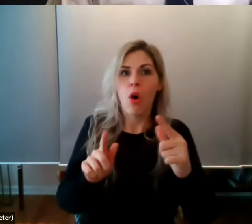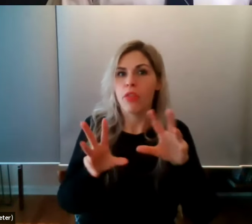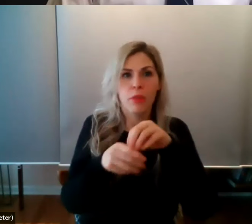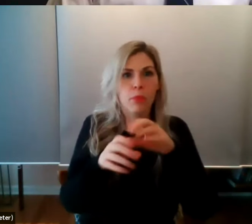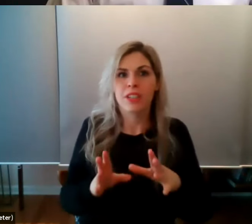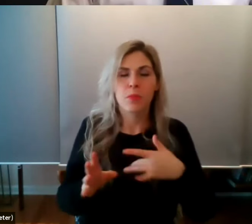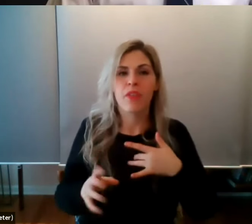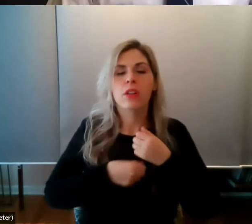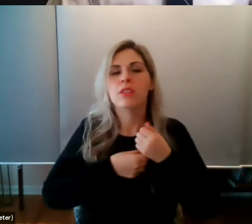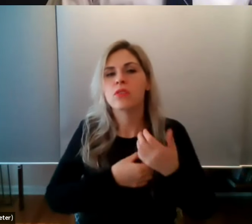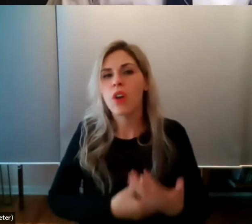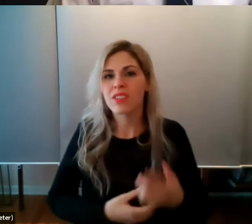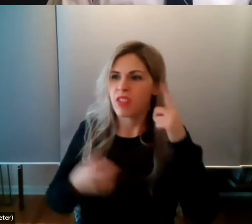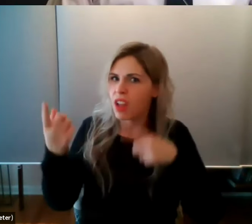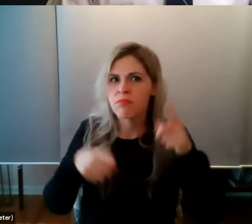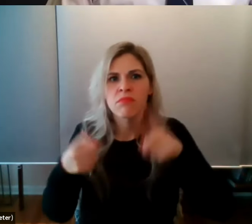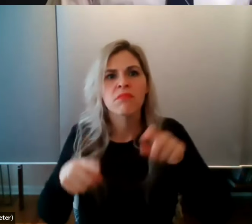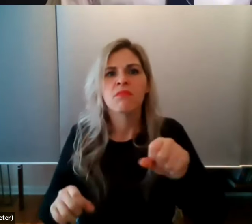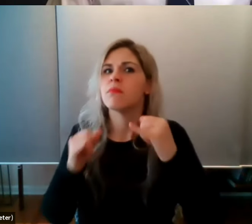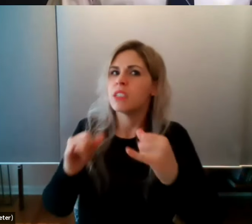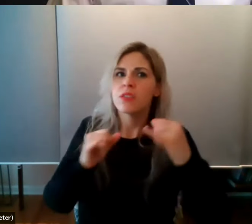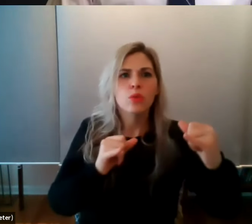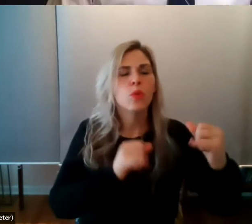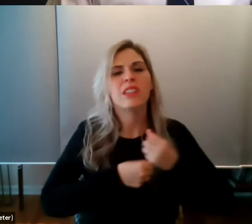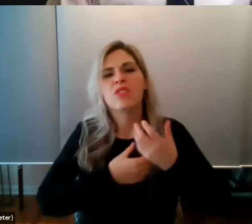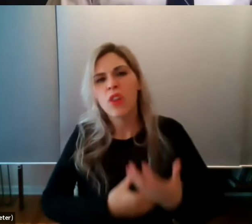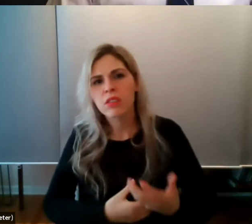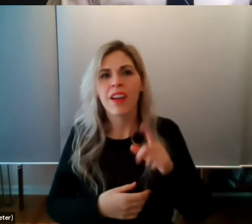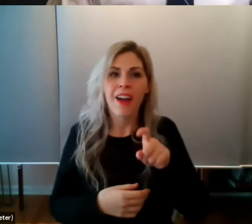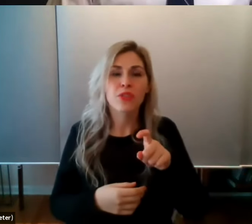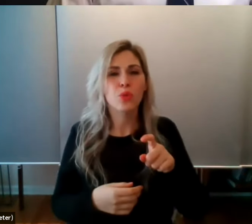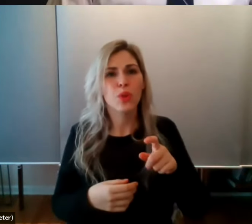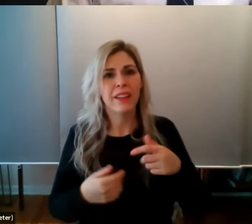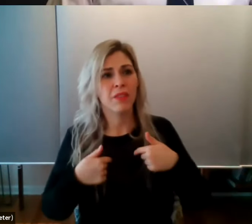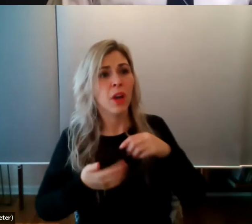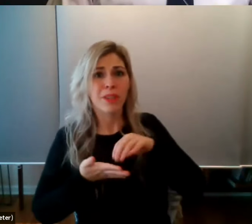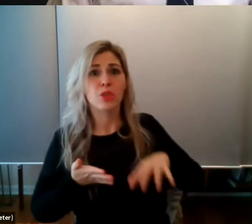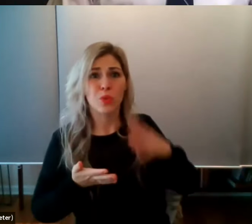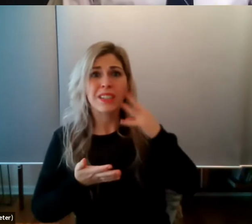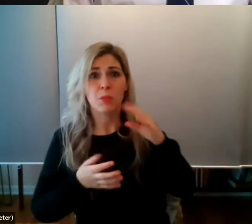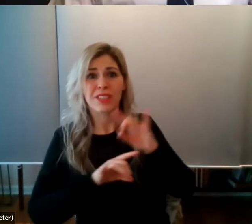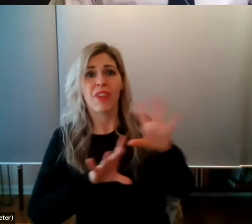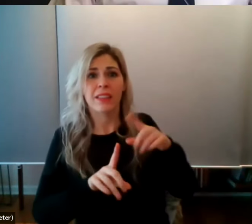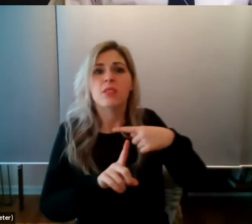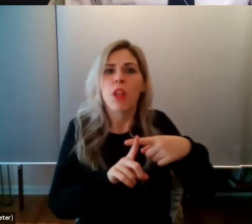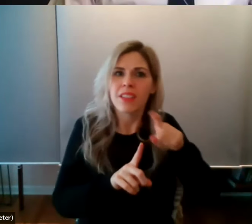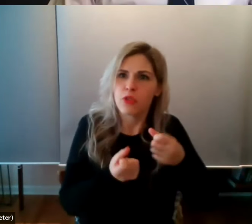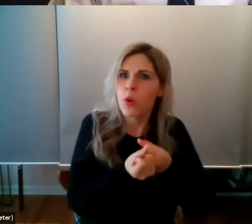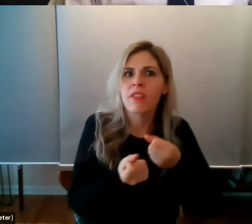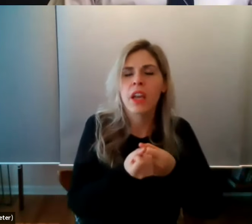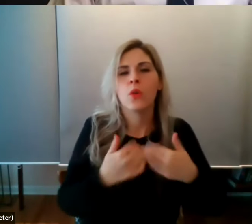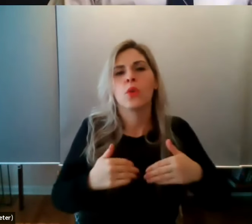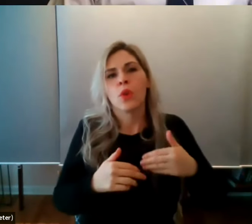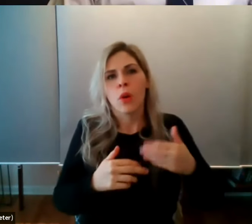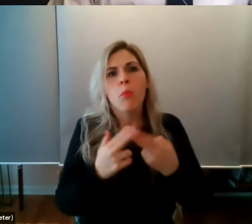to carry the burden of playing the roles of both student and advocate at the same time. And with this in mind, I think